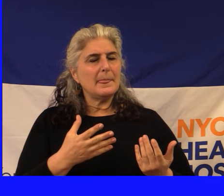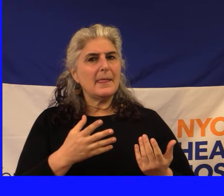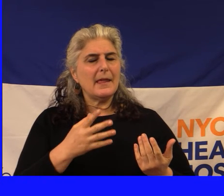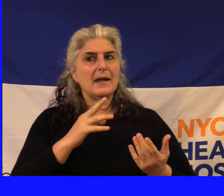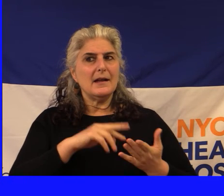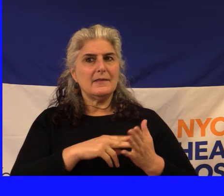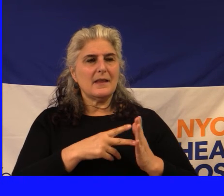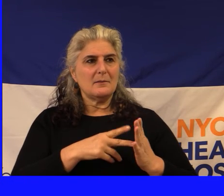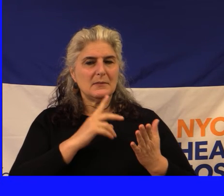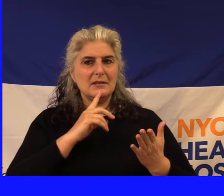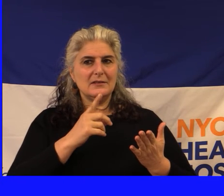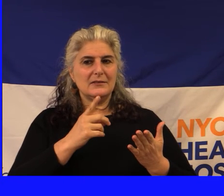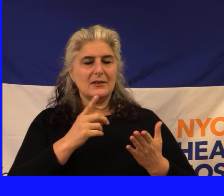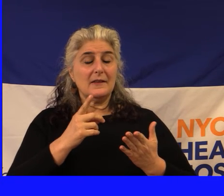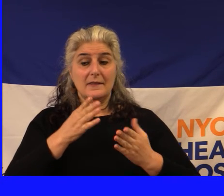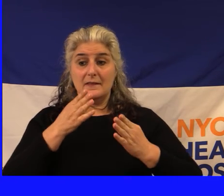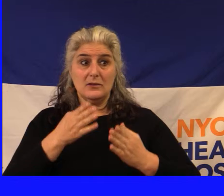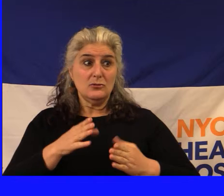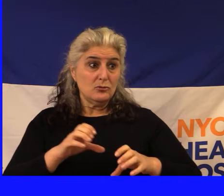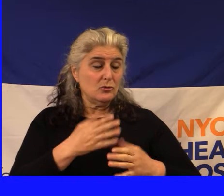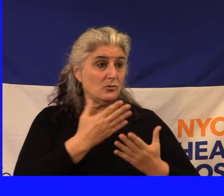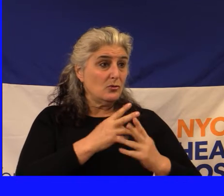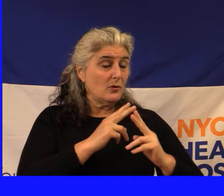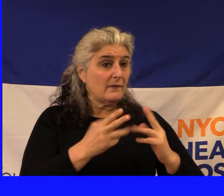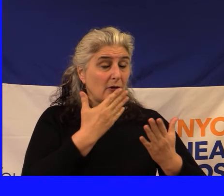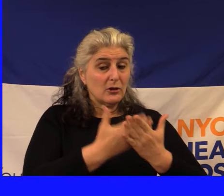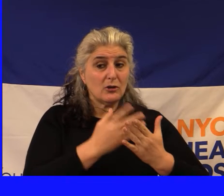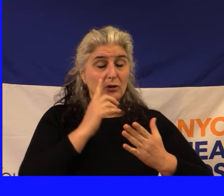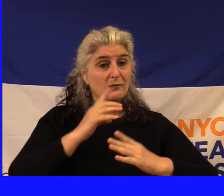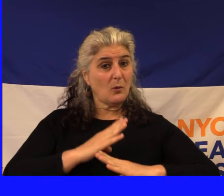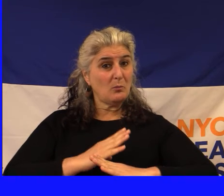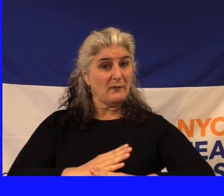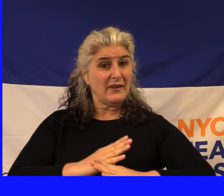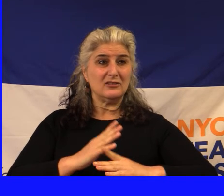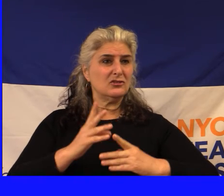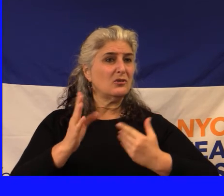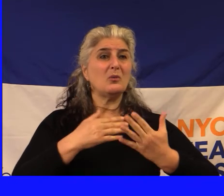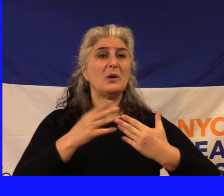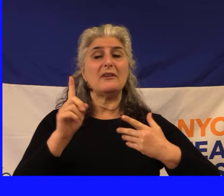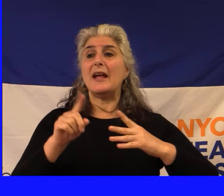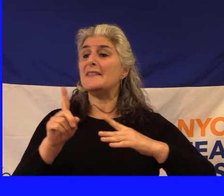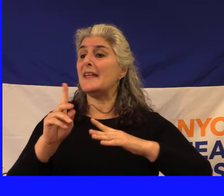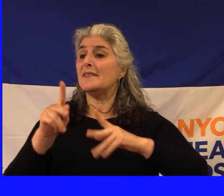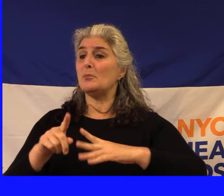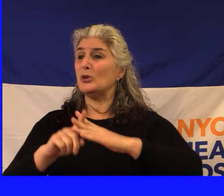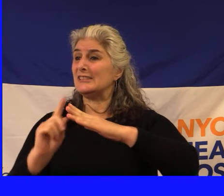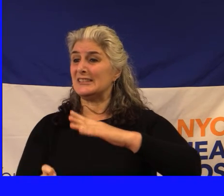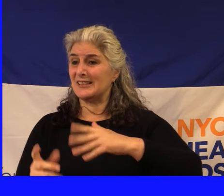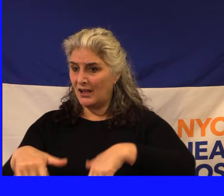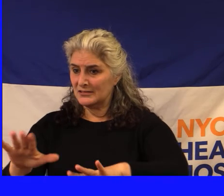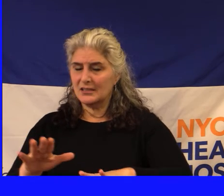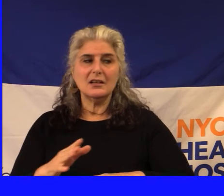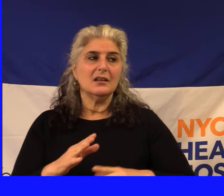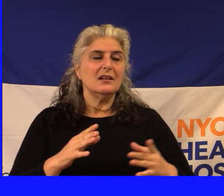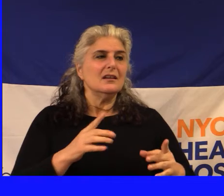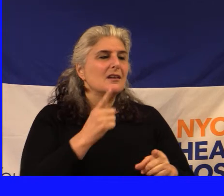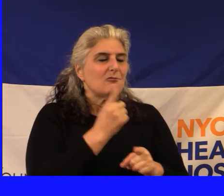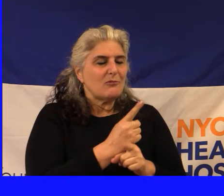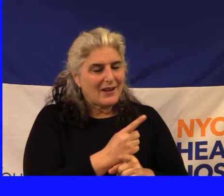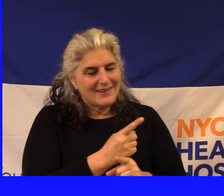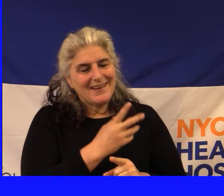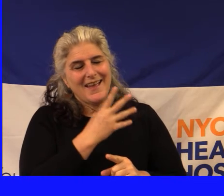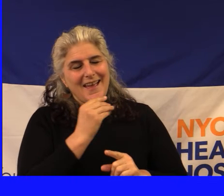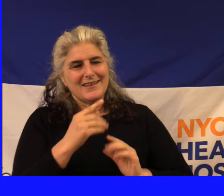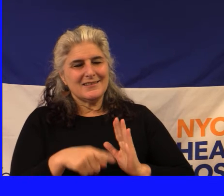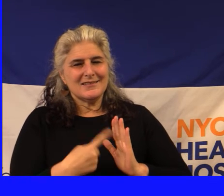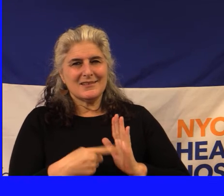at prevention, and then the person is gone, right? So. Yeah, exactly. And in some ways, this starts to look a little bit